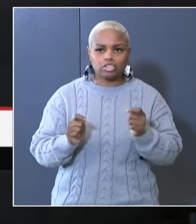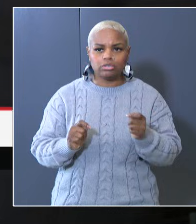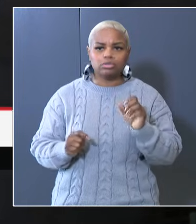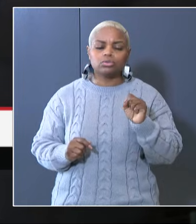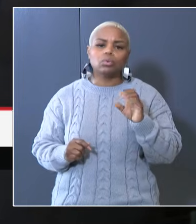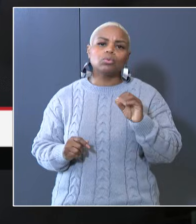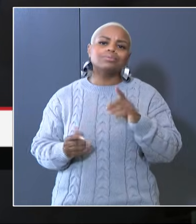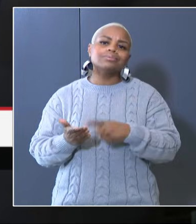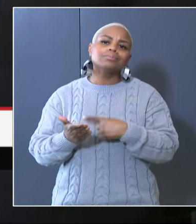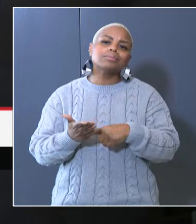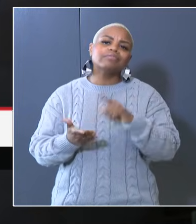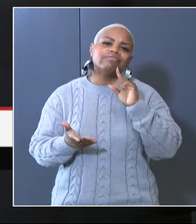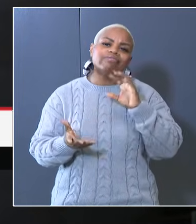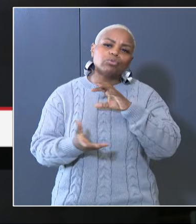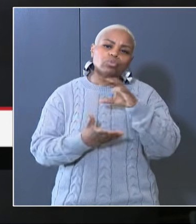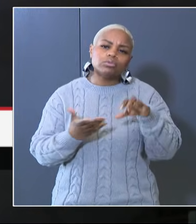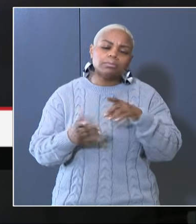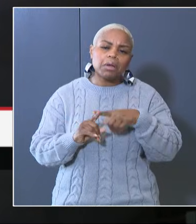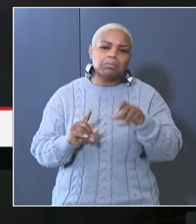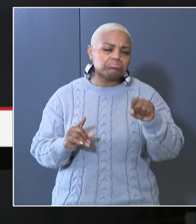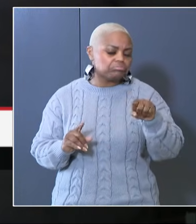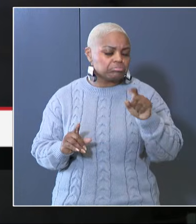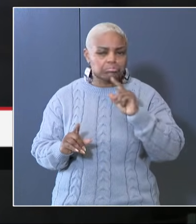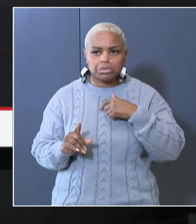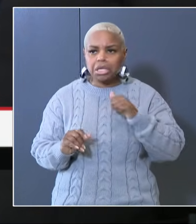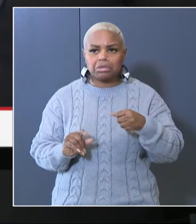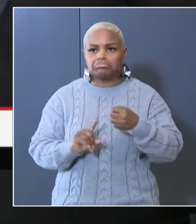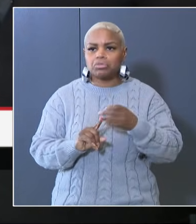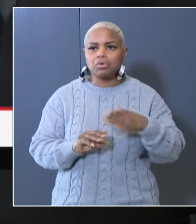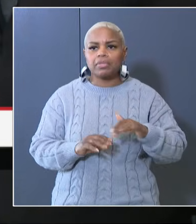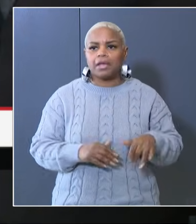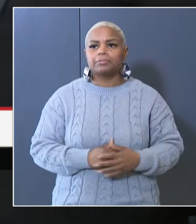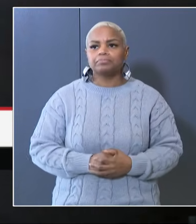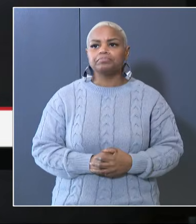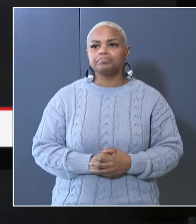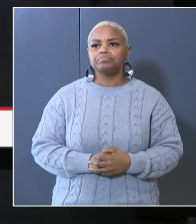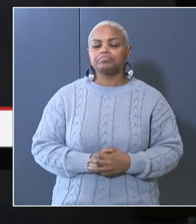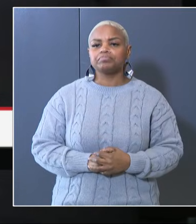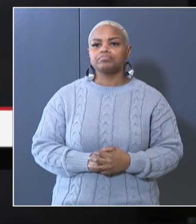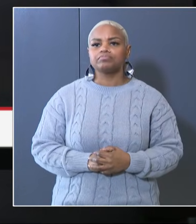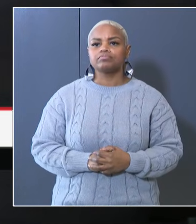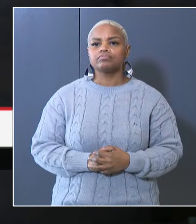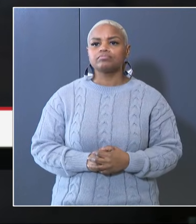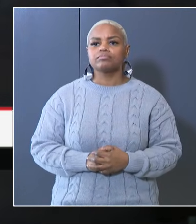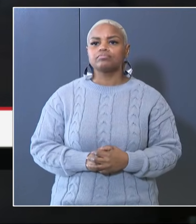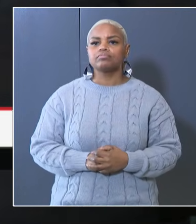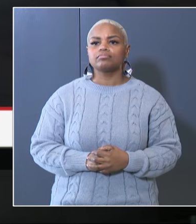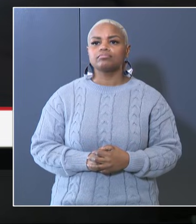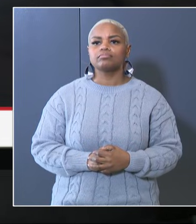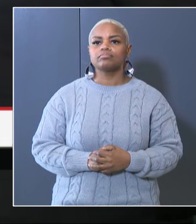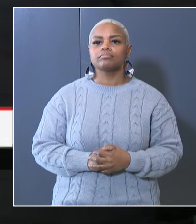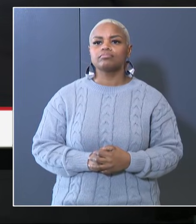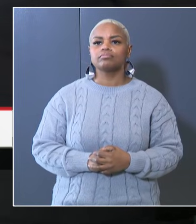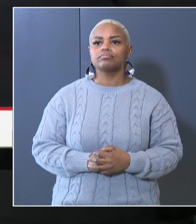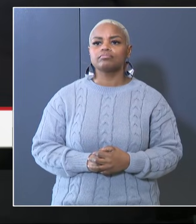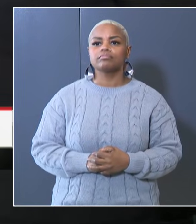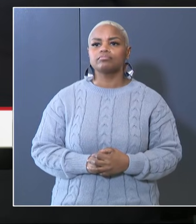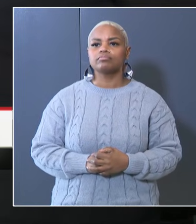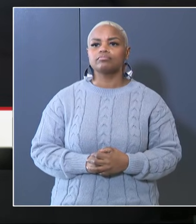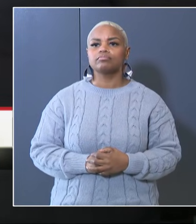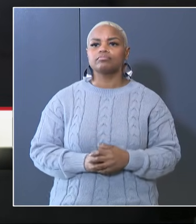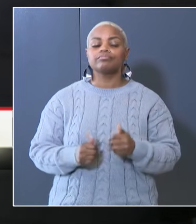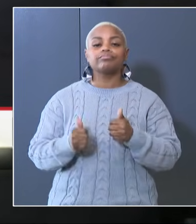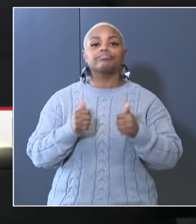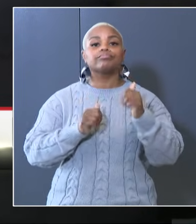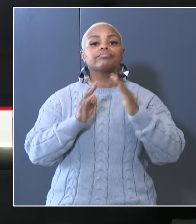laws and regulations that govern DC financed and owned buildings. That is, we understand council's looking at